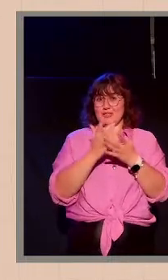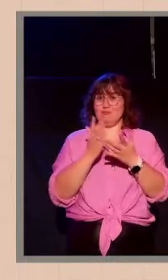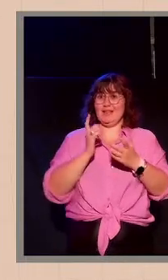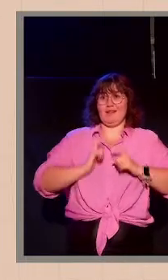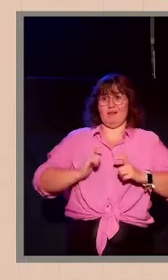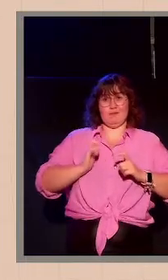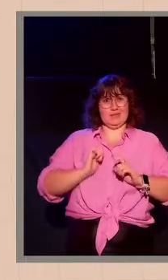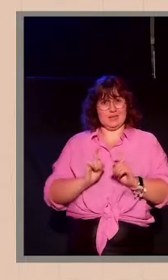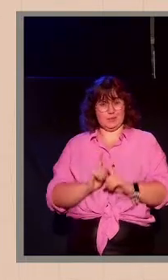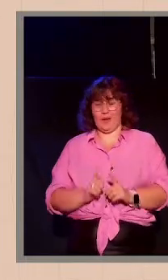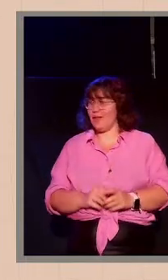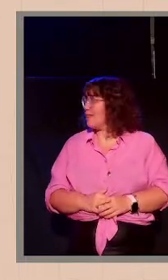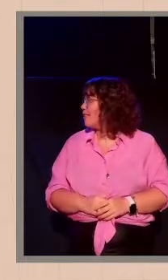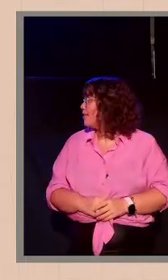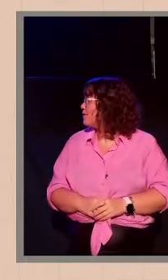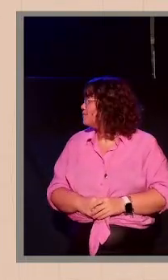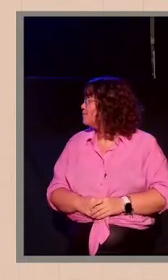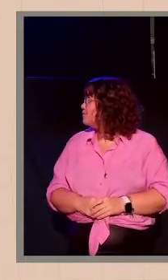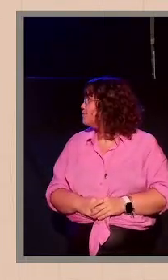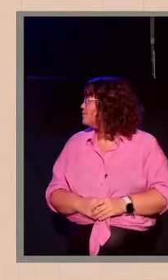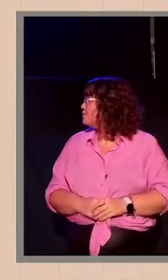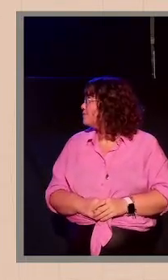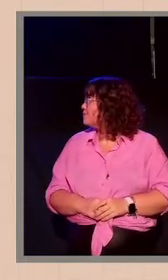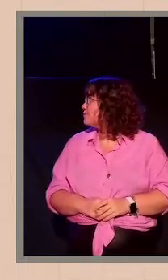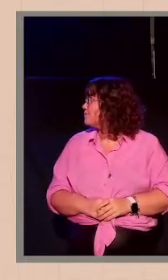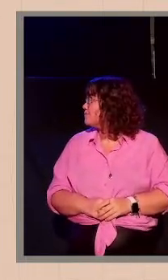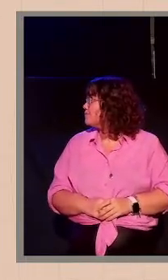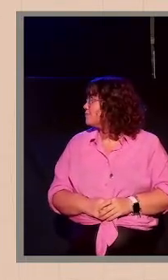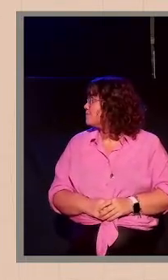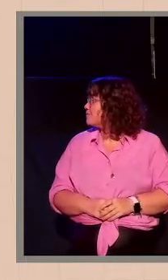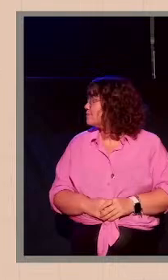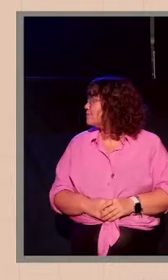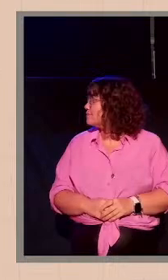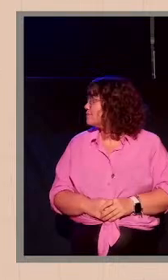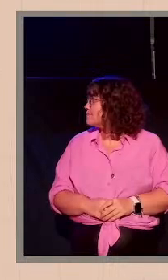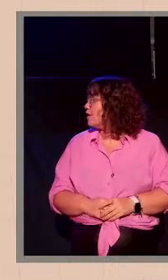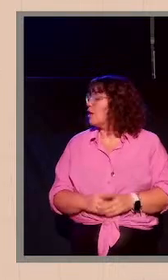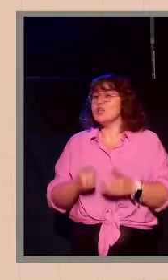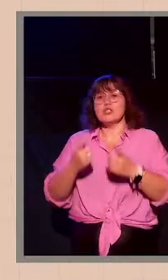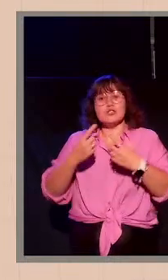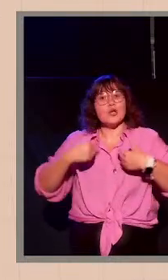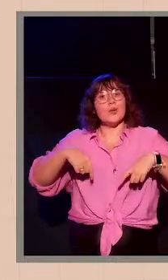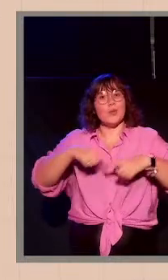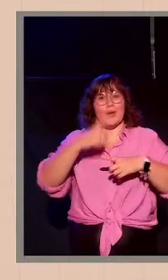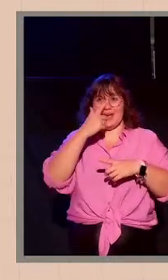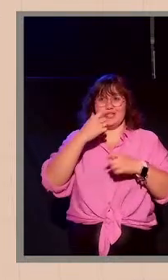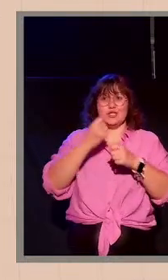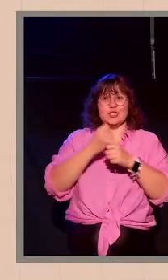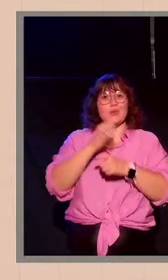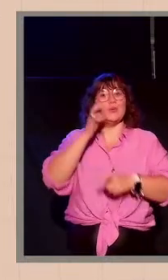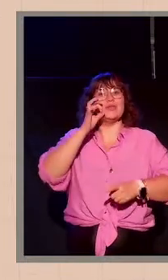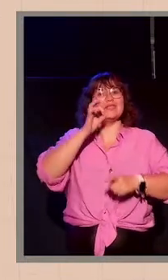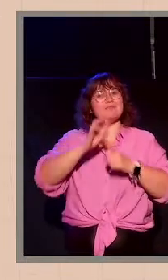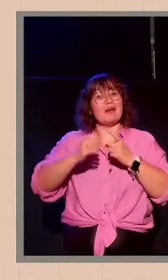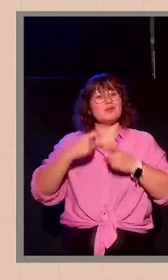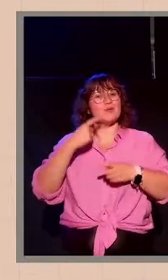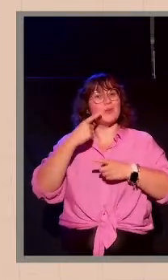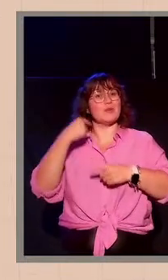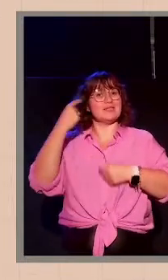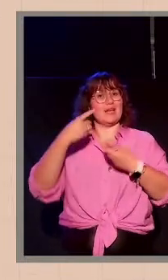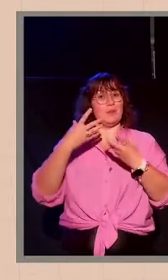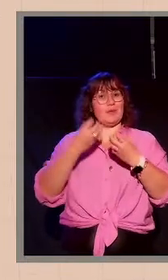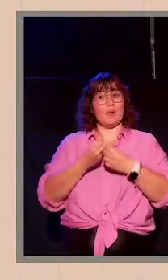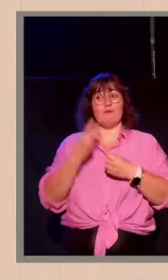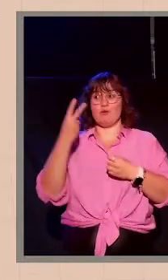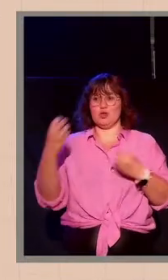well. And so we can do spatial sound with this. So here we've only got two